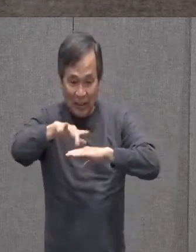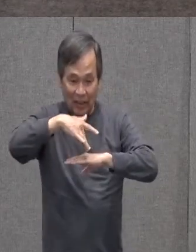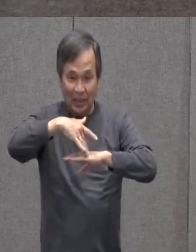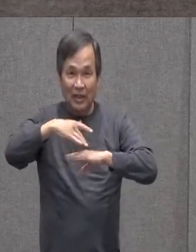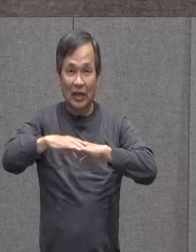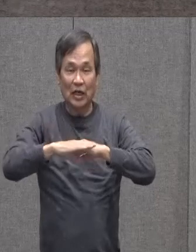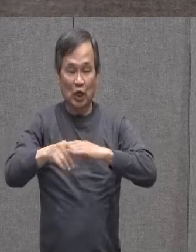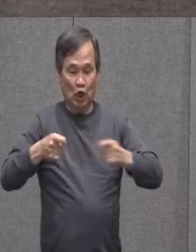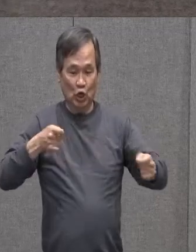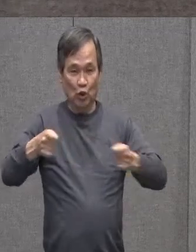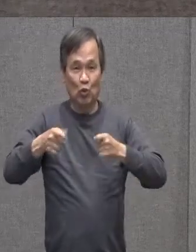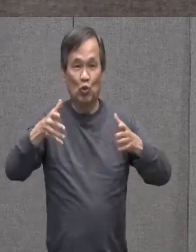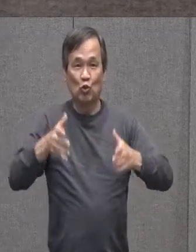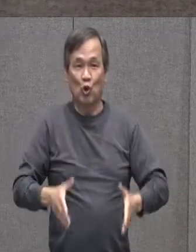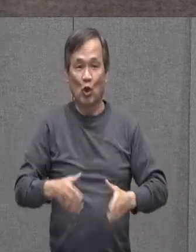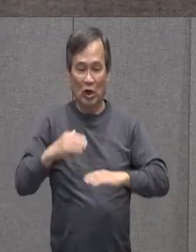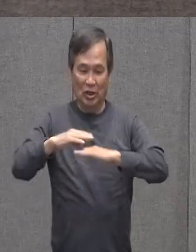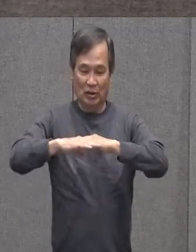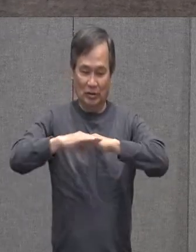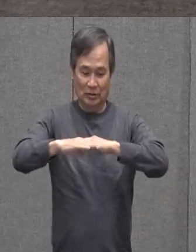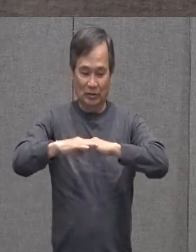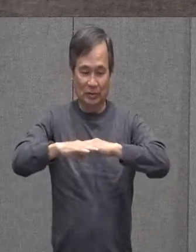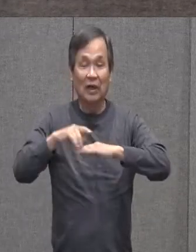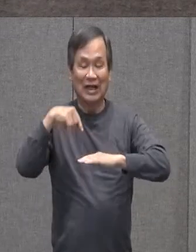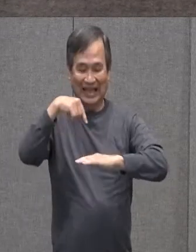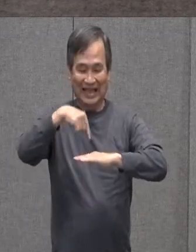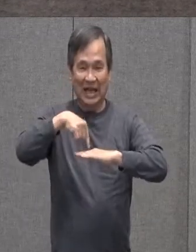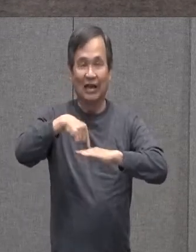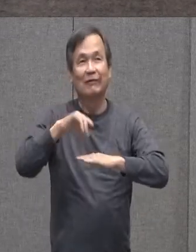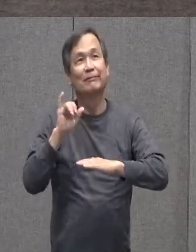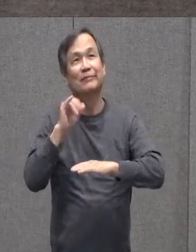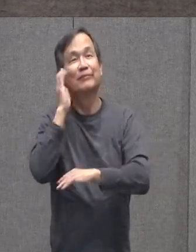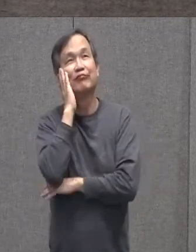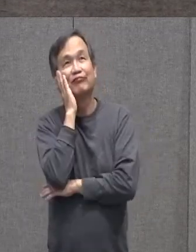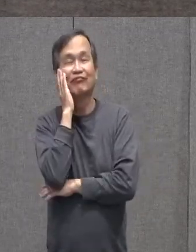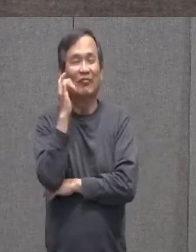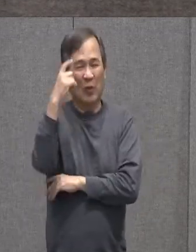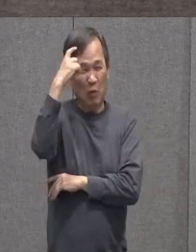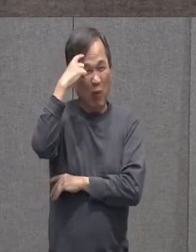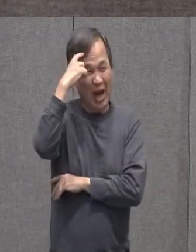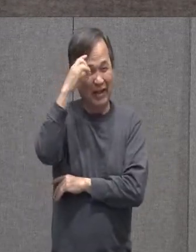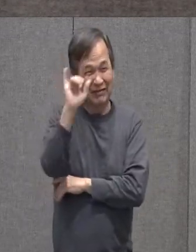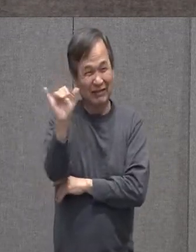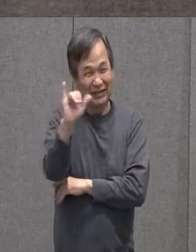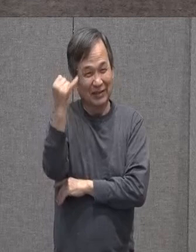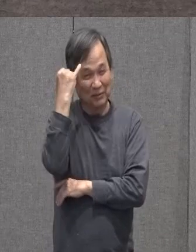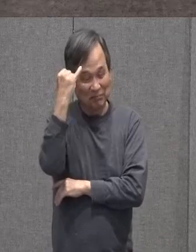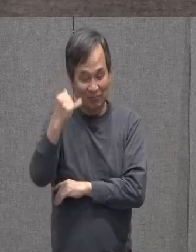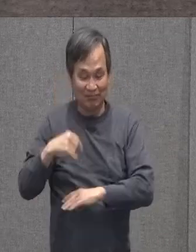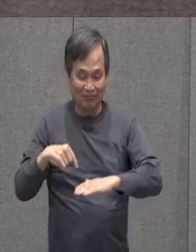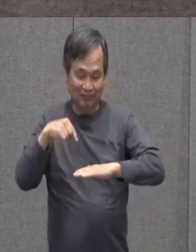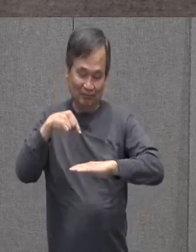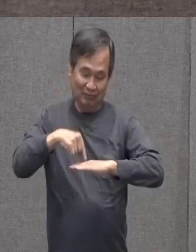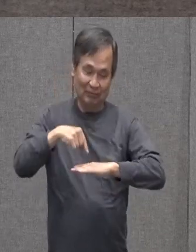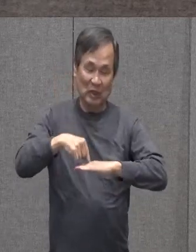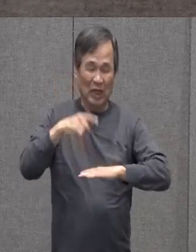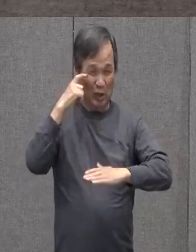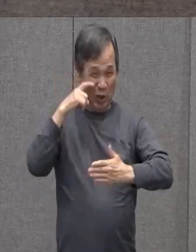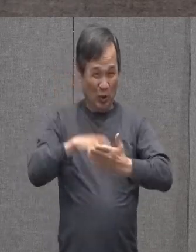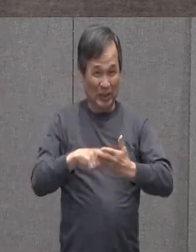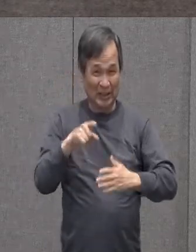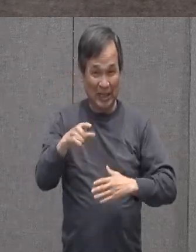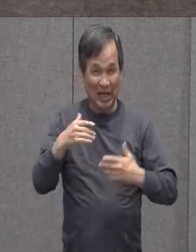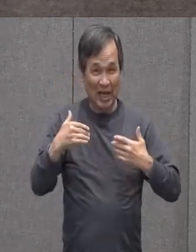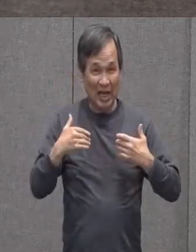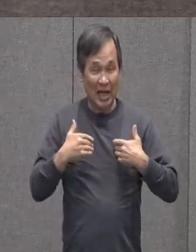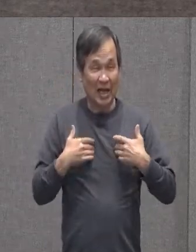the controller. The controller is also like a brain. Okay. So if you notice, I